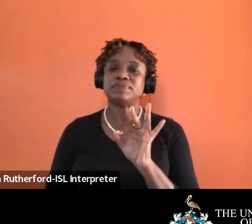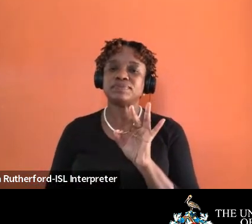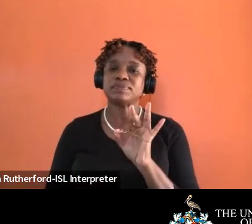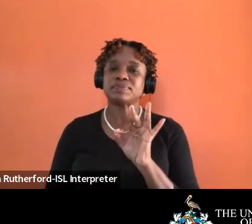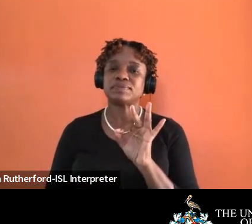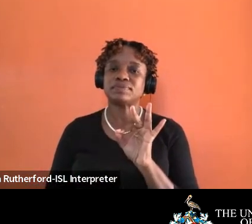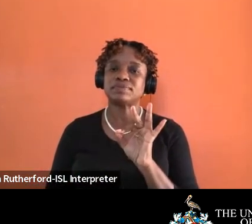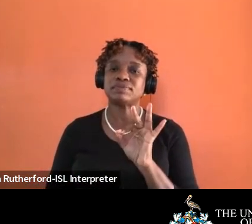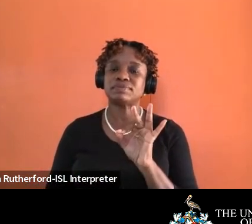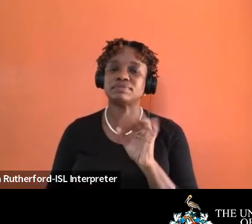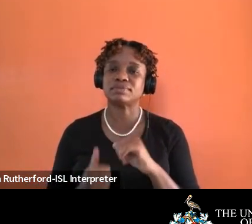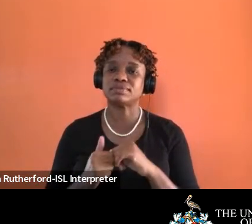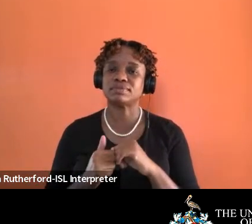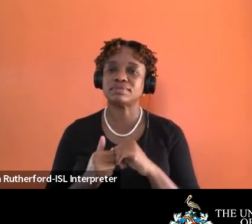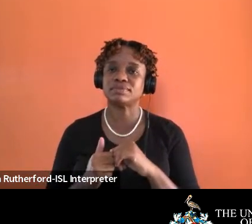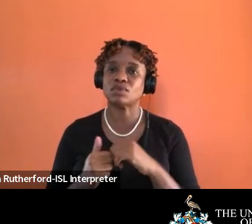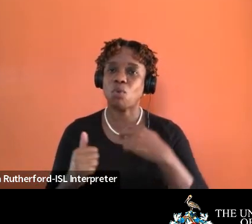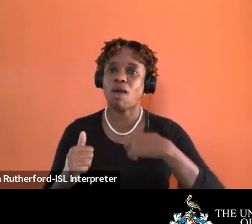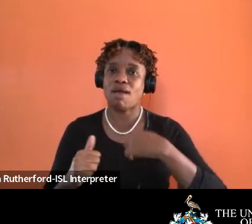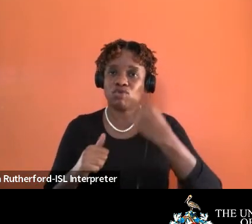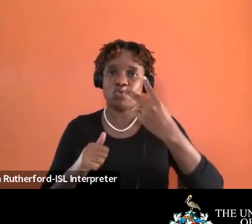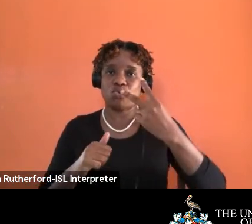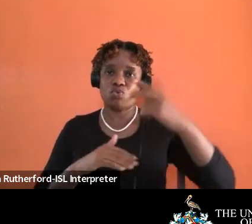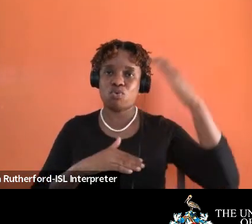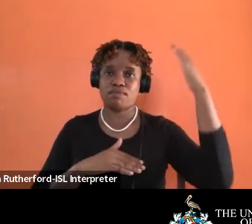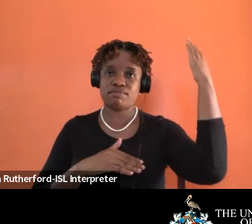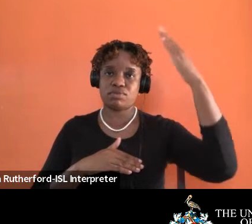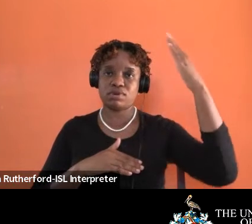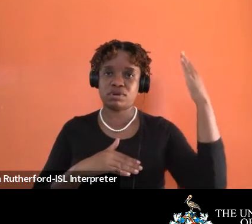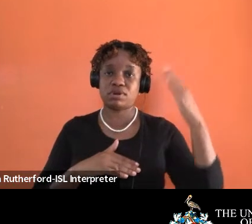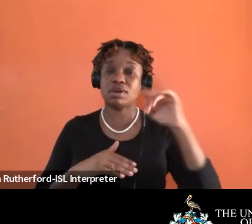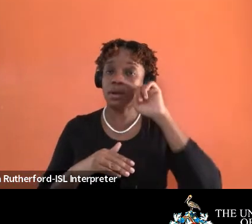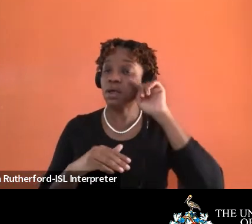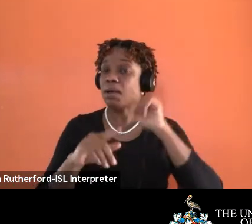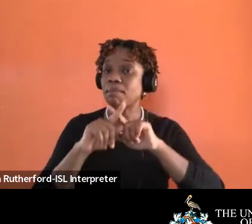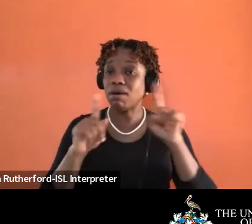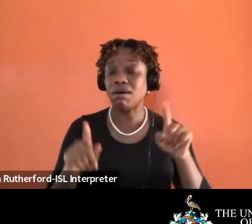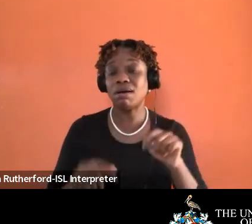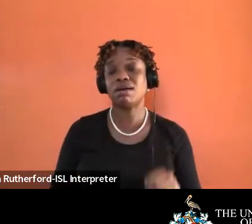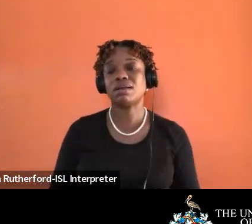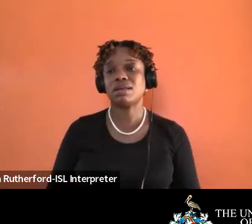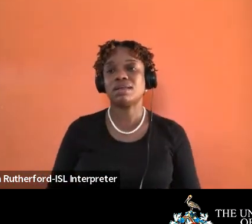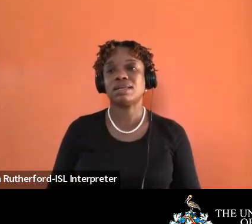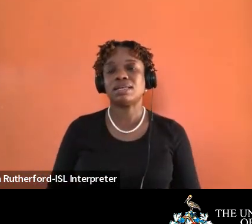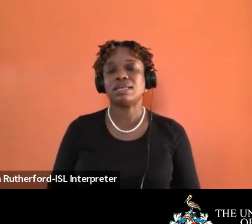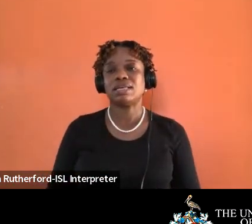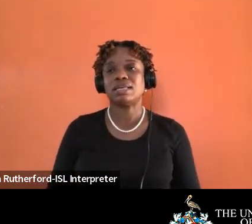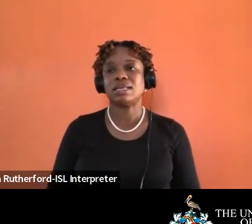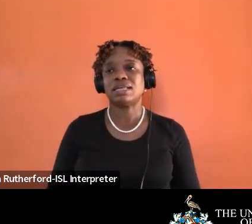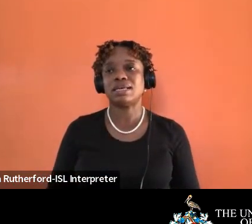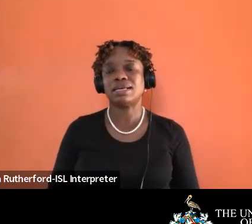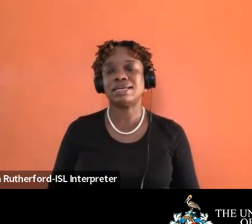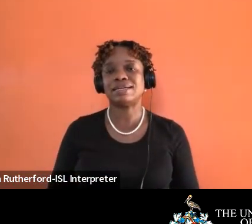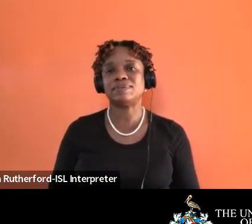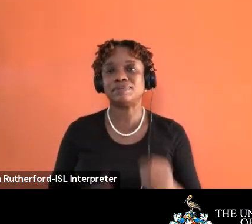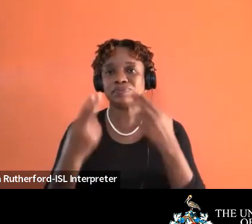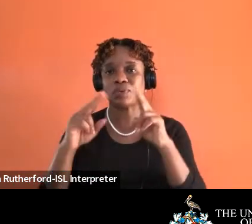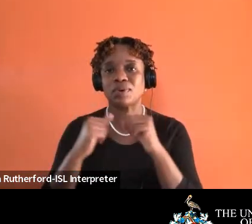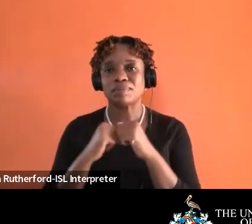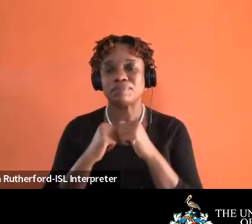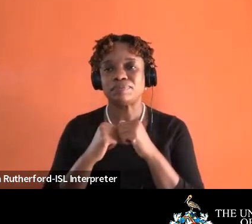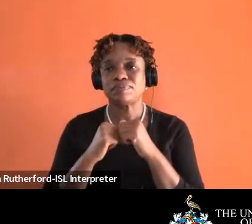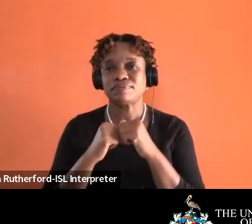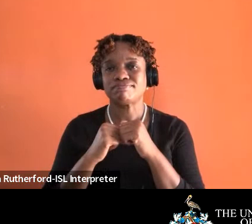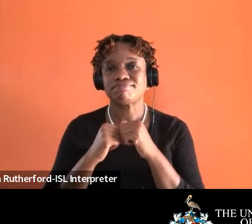And we have two presentations, but unfortunately, due to circumstances beyond